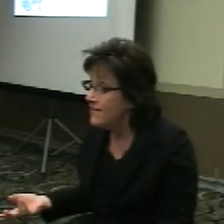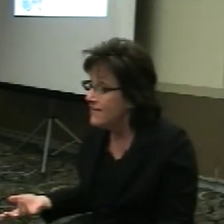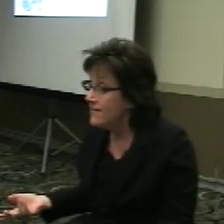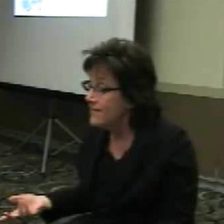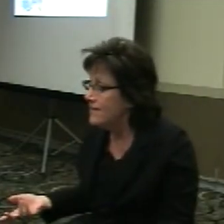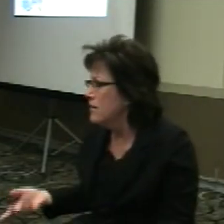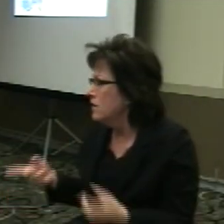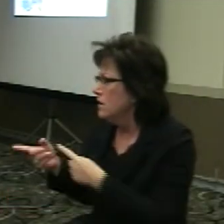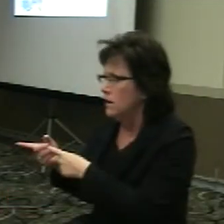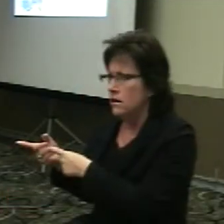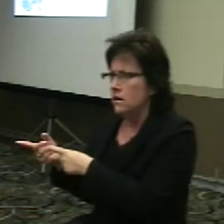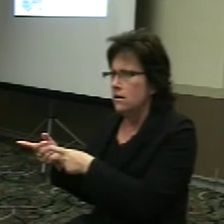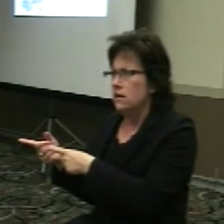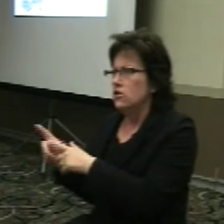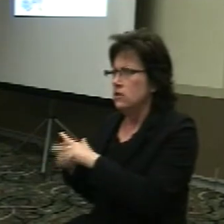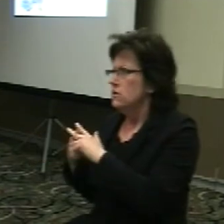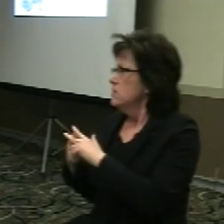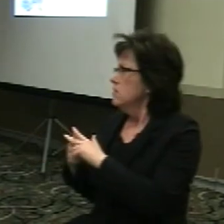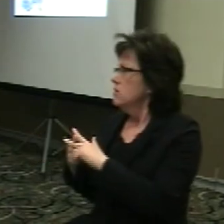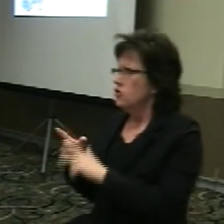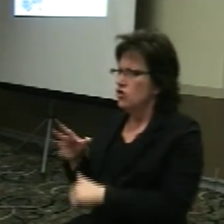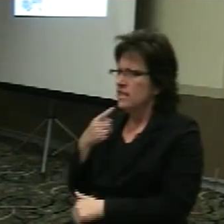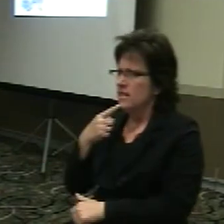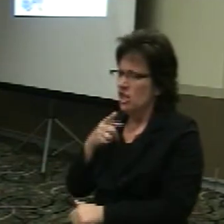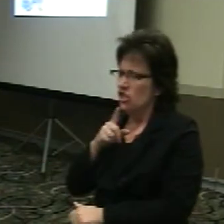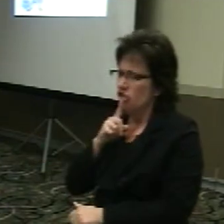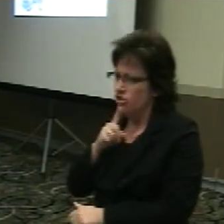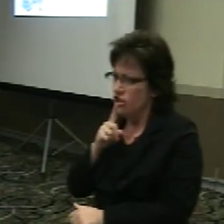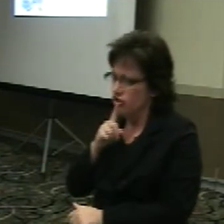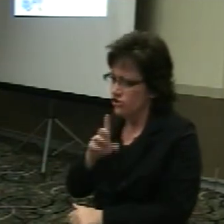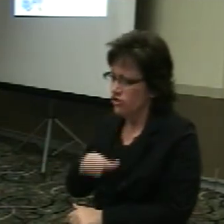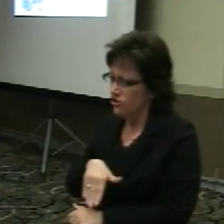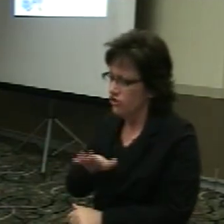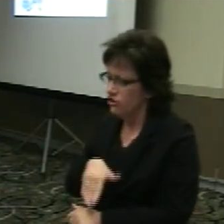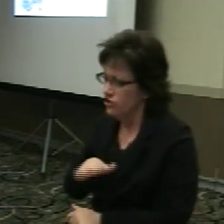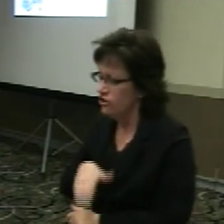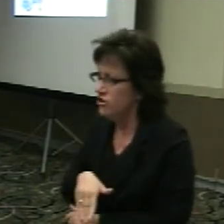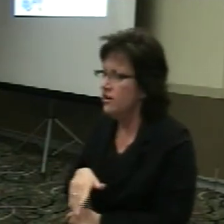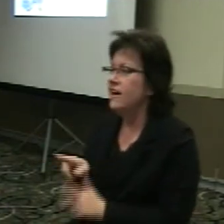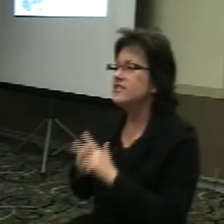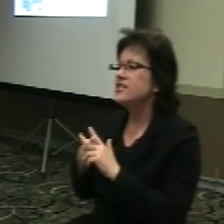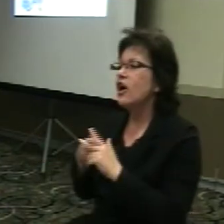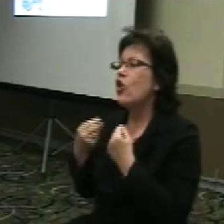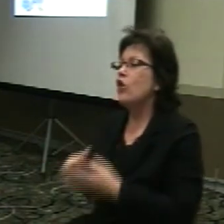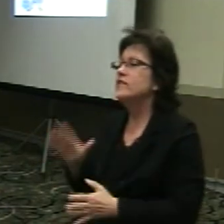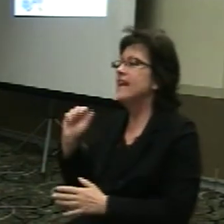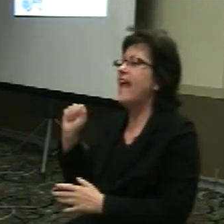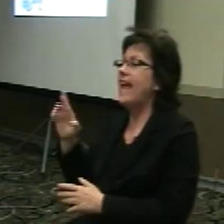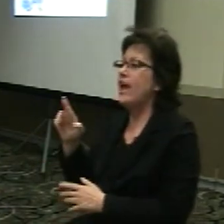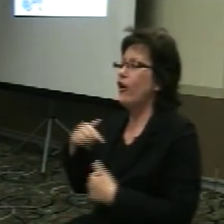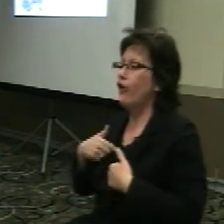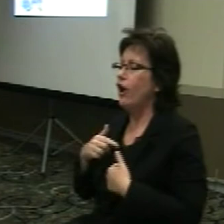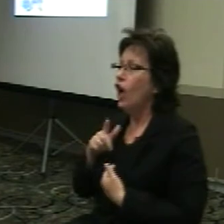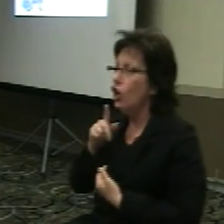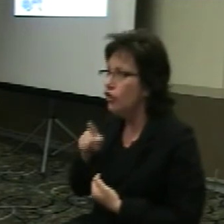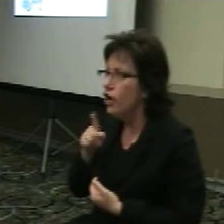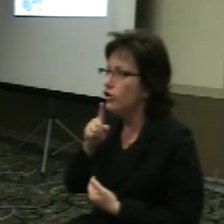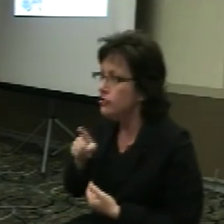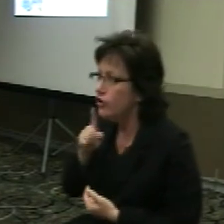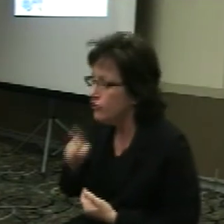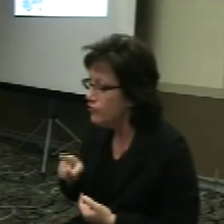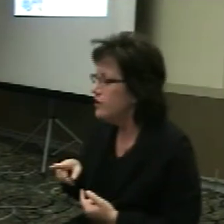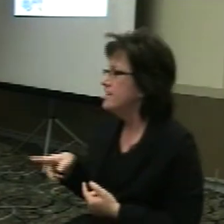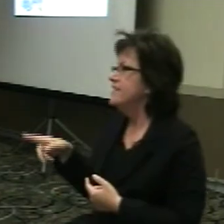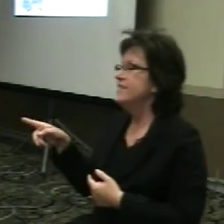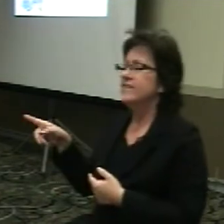Well, first of all, she's going to start losing air, isn't she? She's going to start going, shh, shh, shh. All right? So Olivia's going to spring a